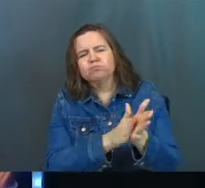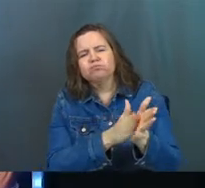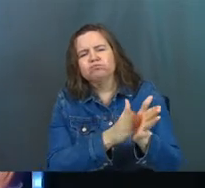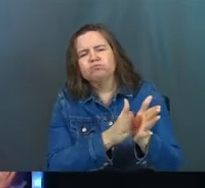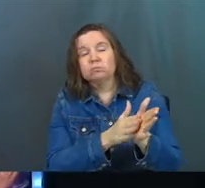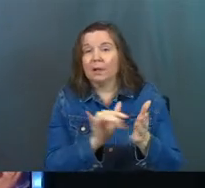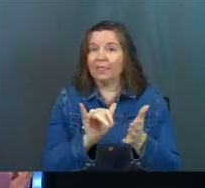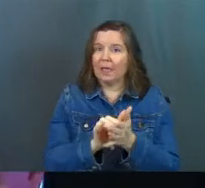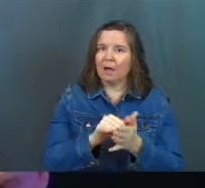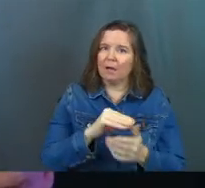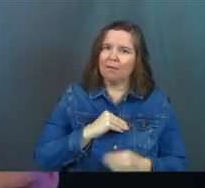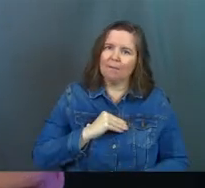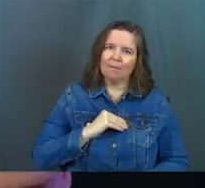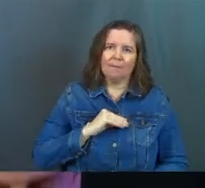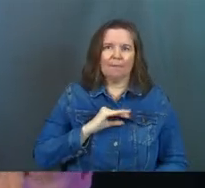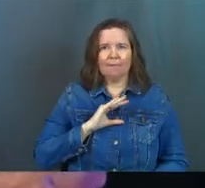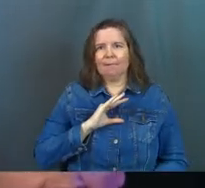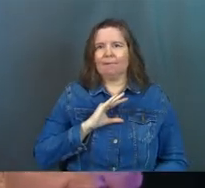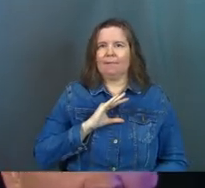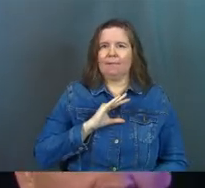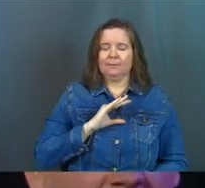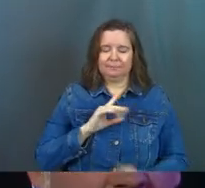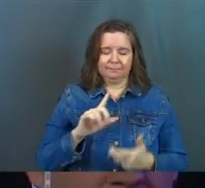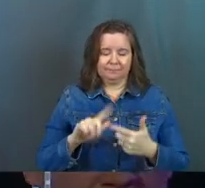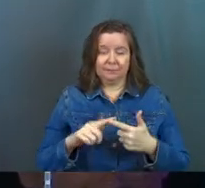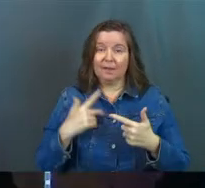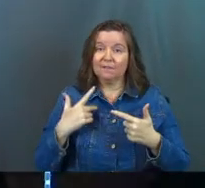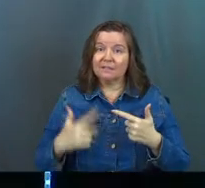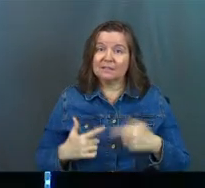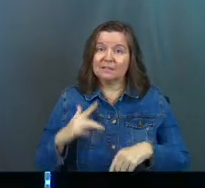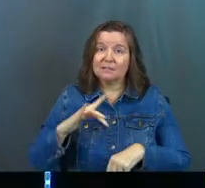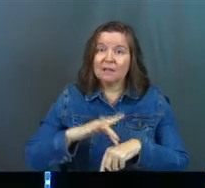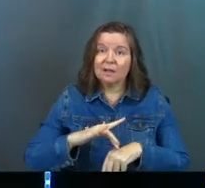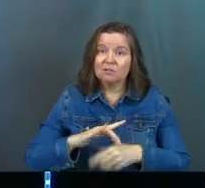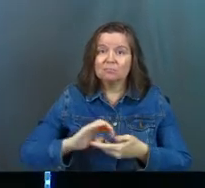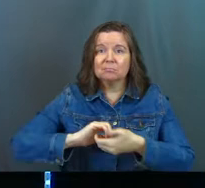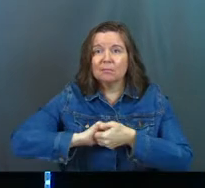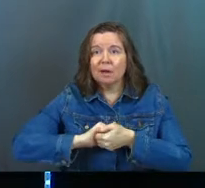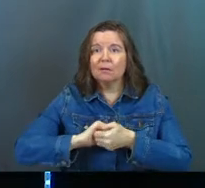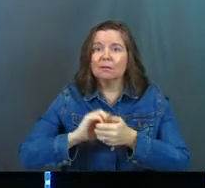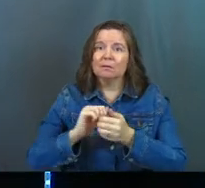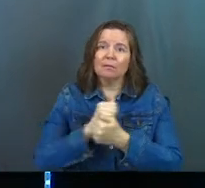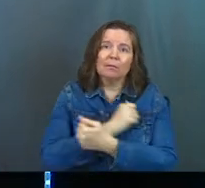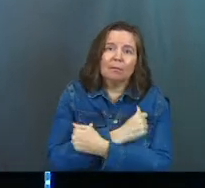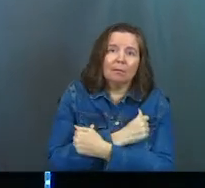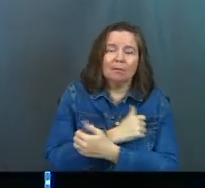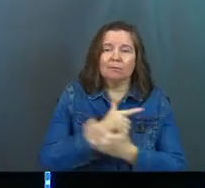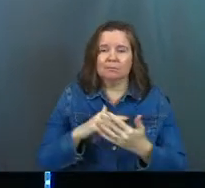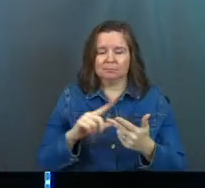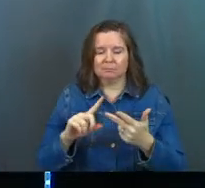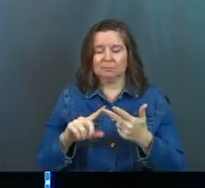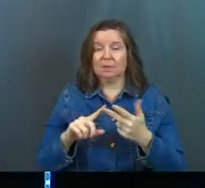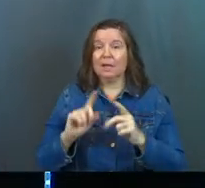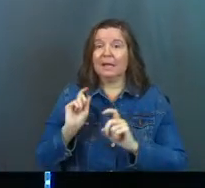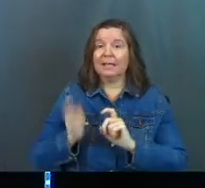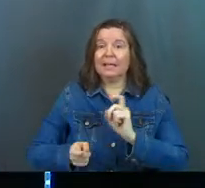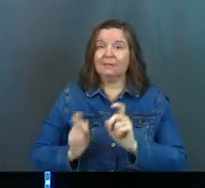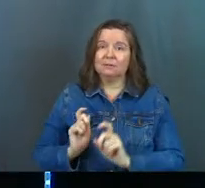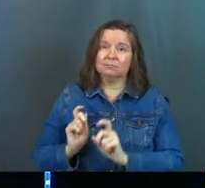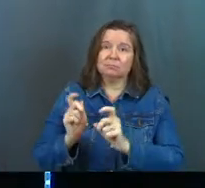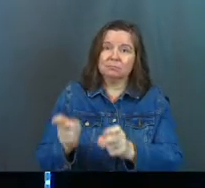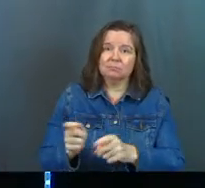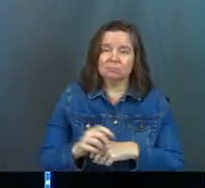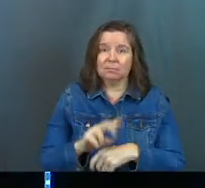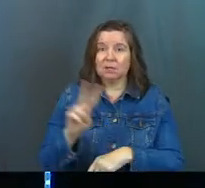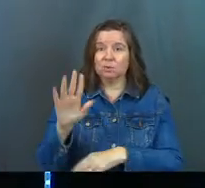that makes my day. Maybe it's physical touch. Maybe it's the giving and receiving of gifts. At